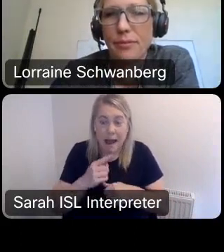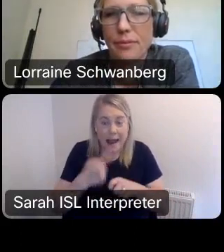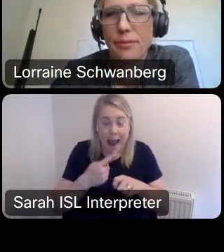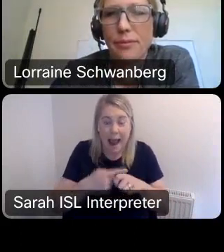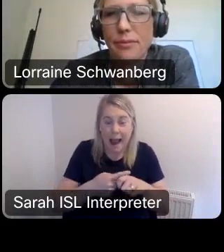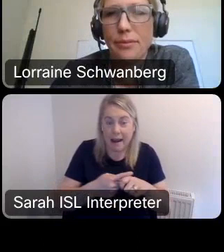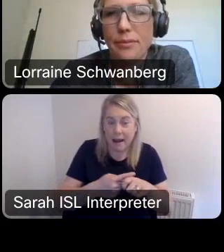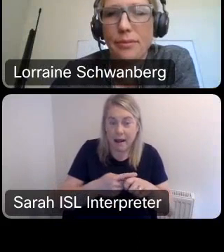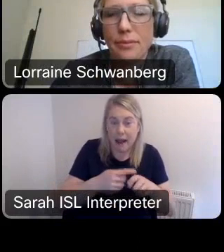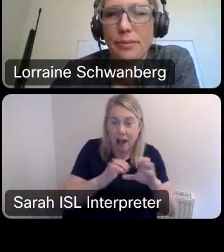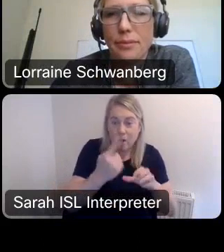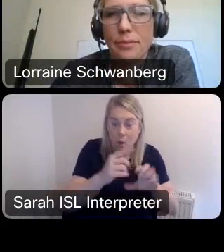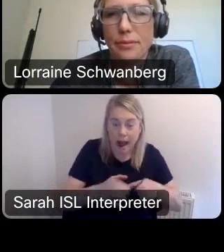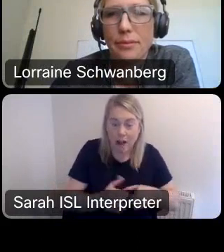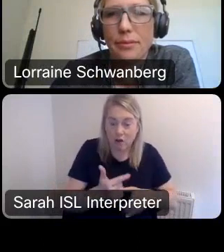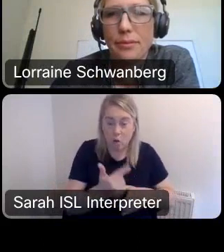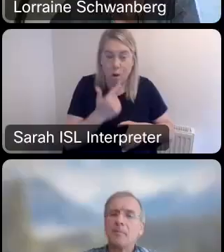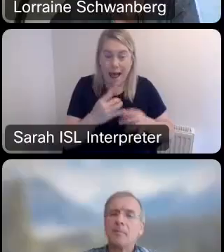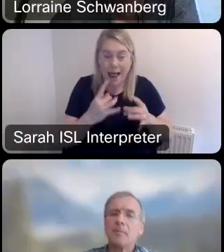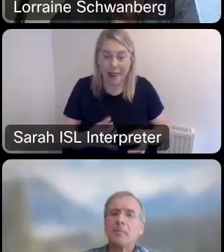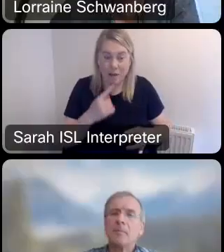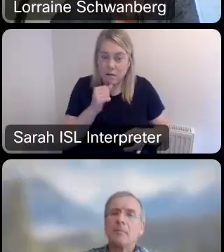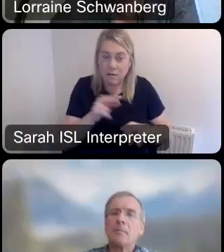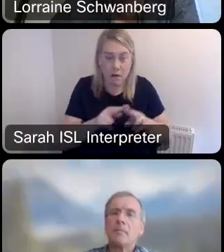there is no expectation that they're going to die.